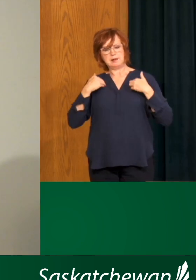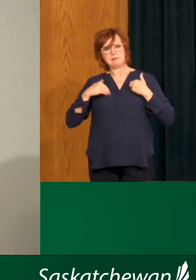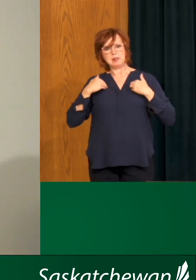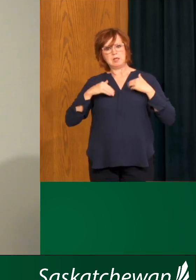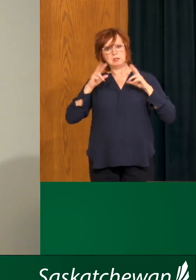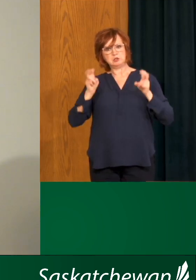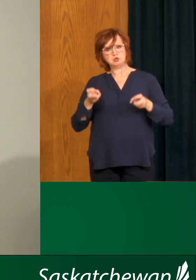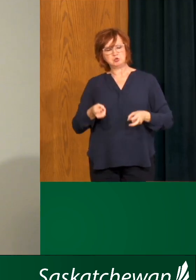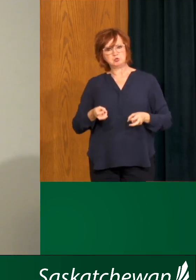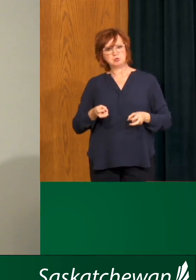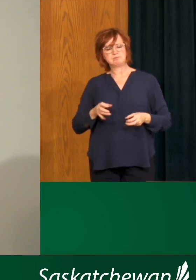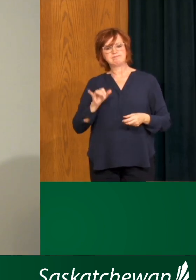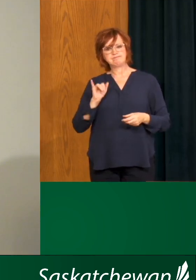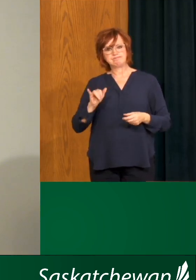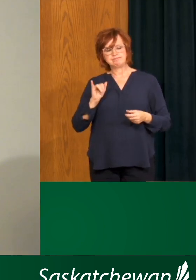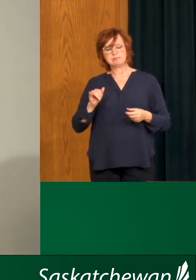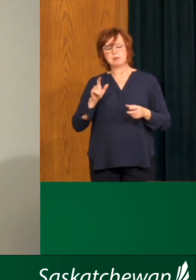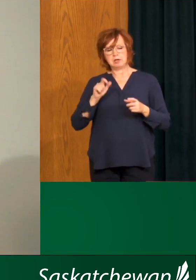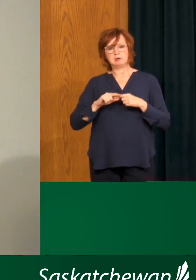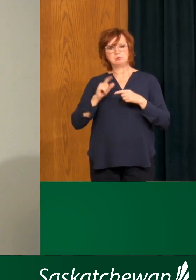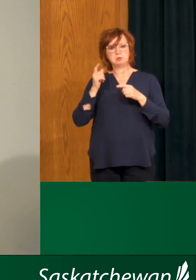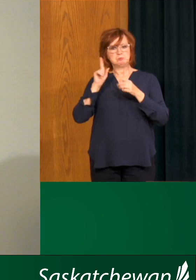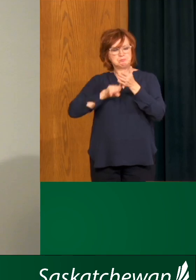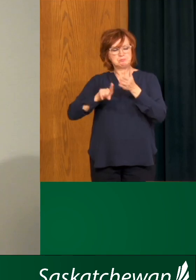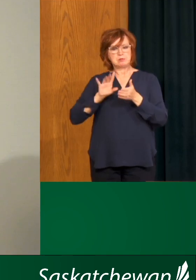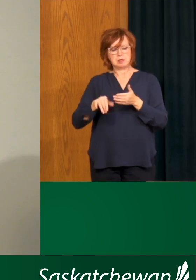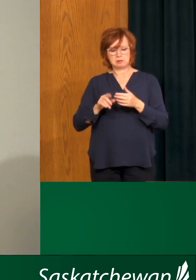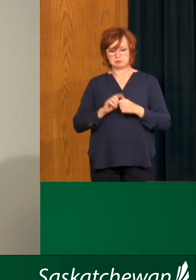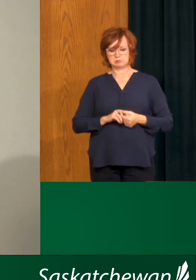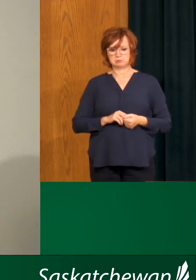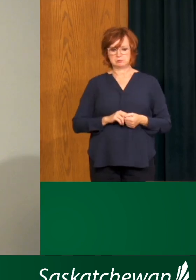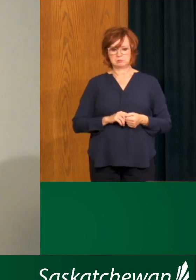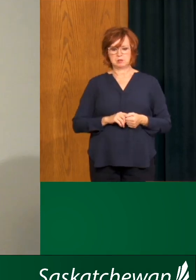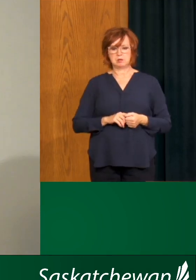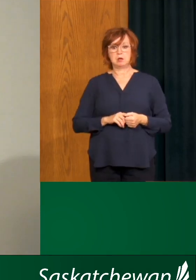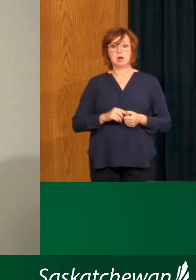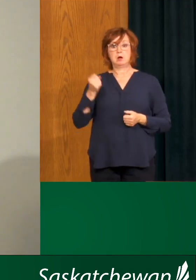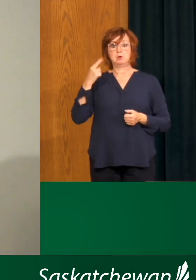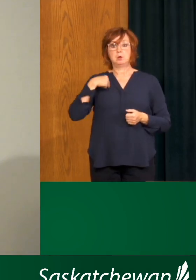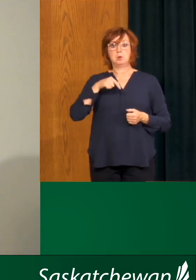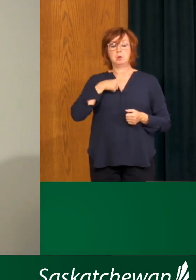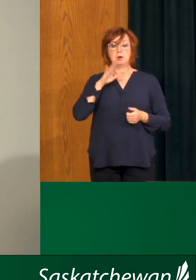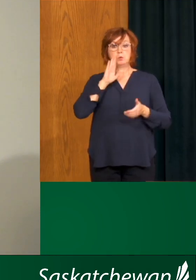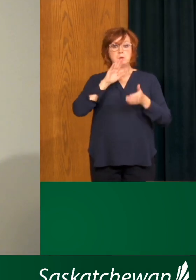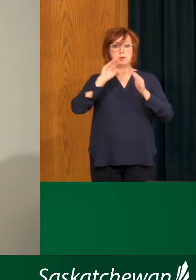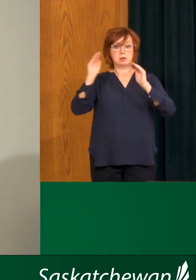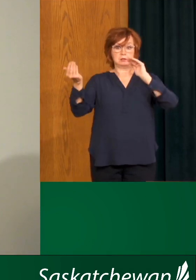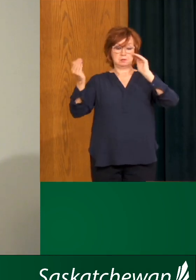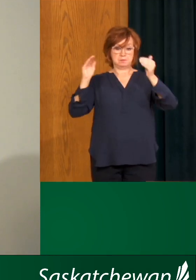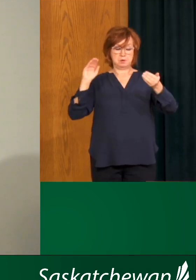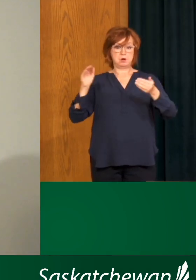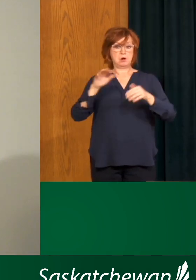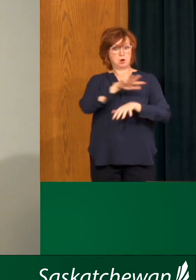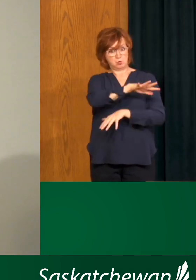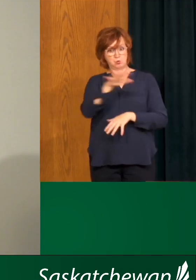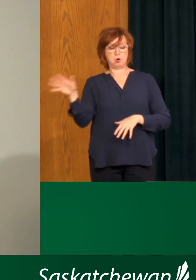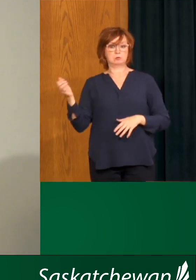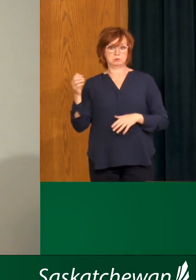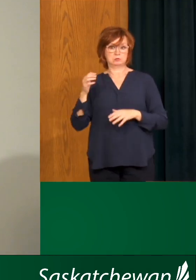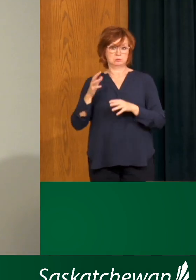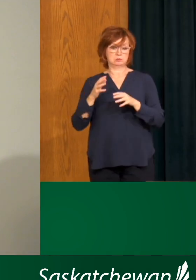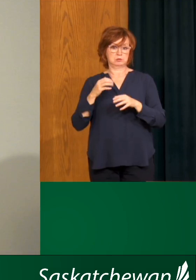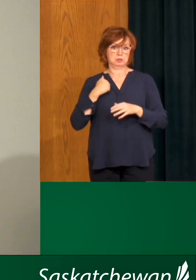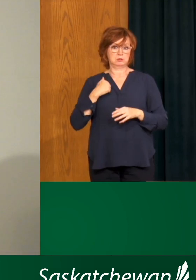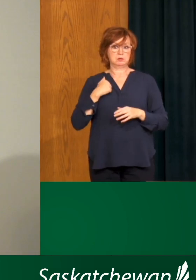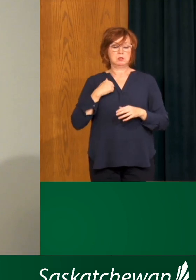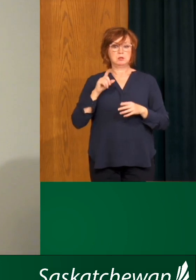there are plans provincially and nationally to, at some point, use serology as a way of estimating the population who